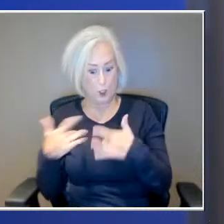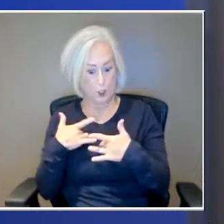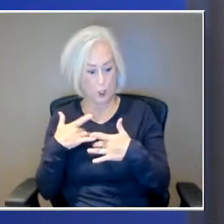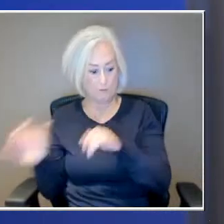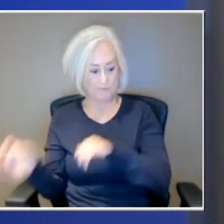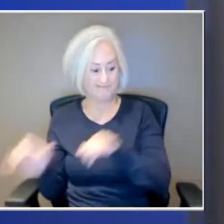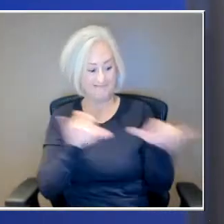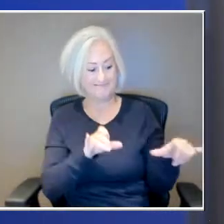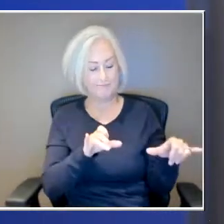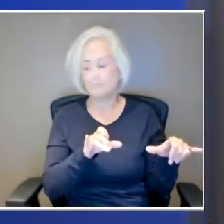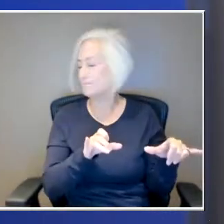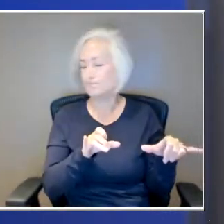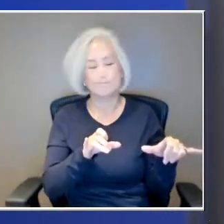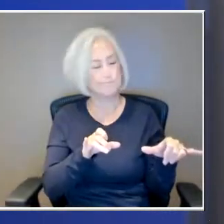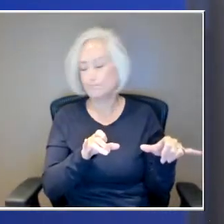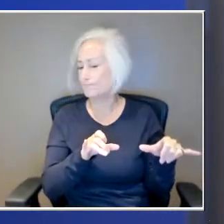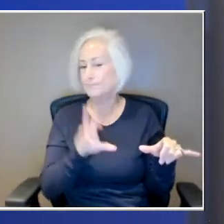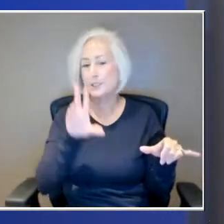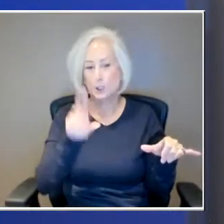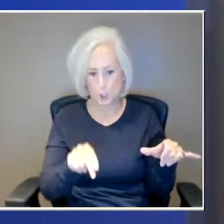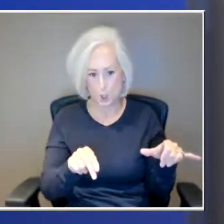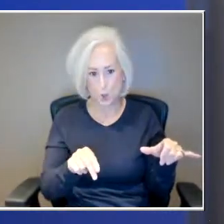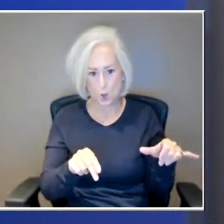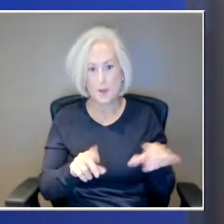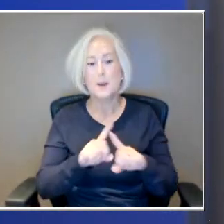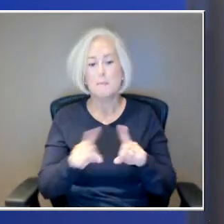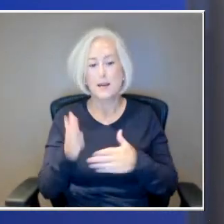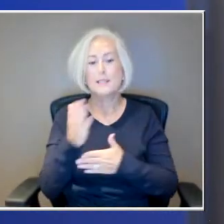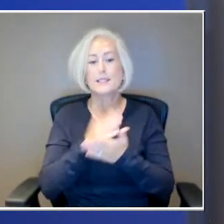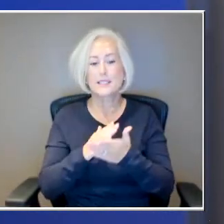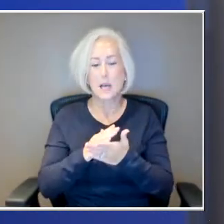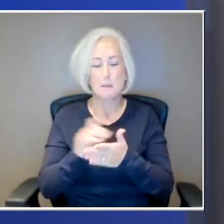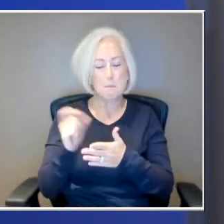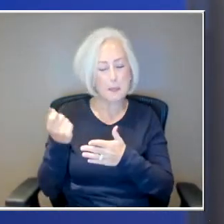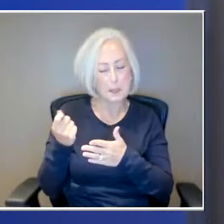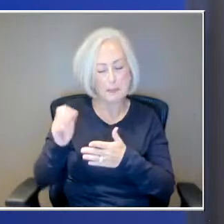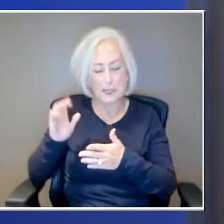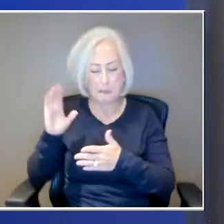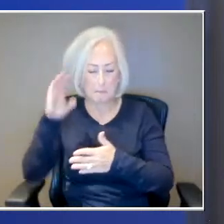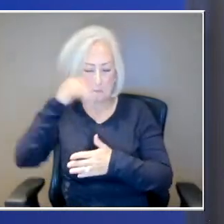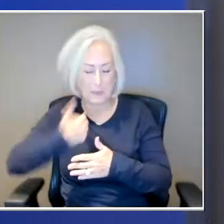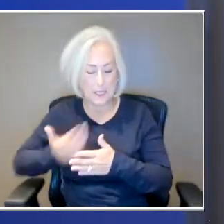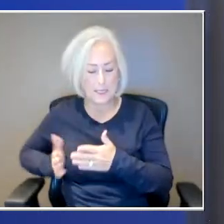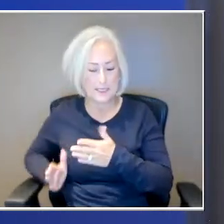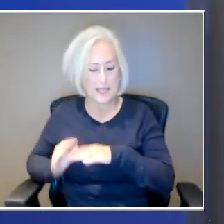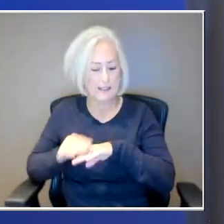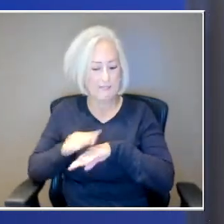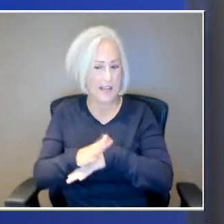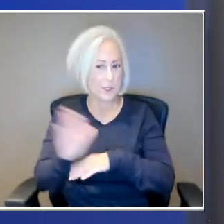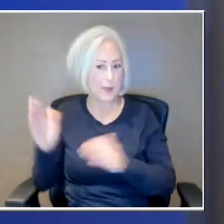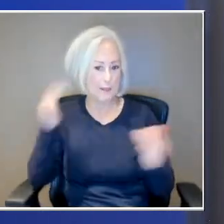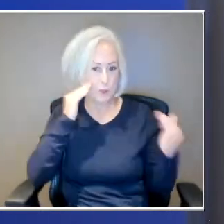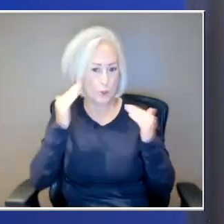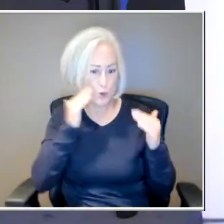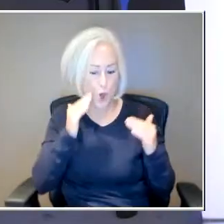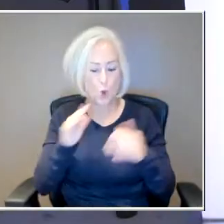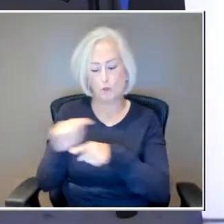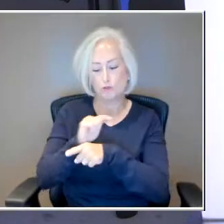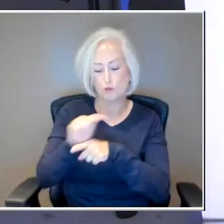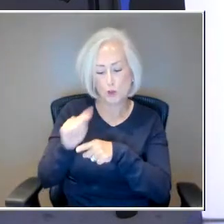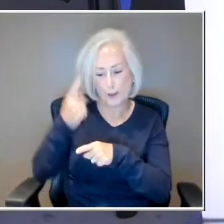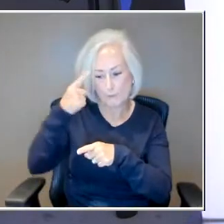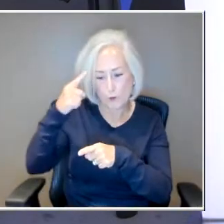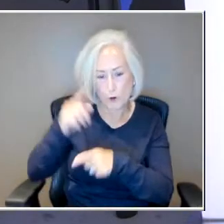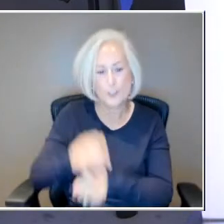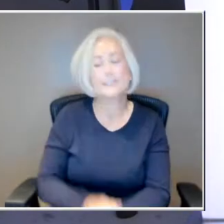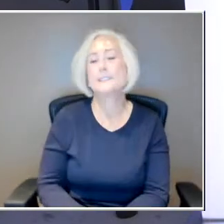with chemotherapy with CAR T, but they do have some nuanced side effects that we have to be aware of, trained for, and manage. Let's stick with